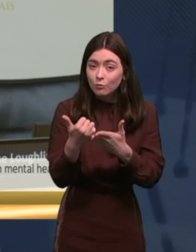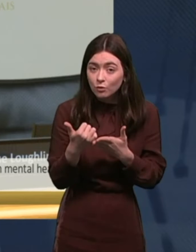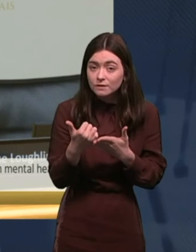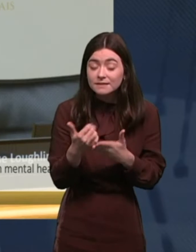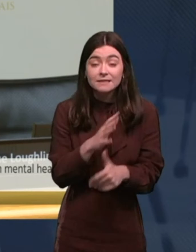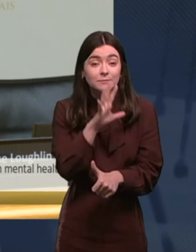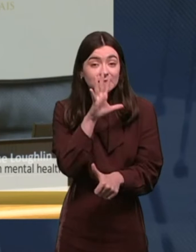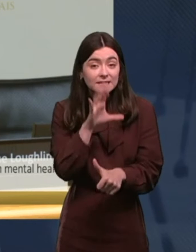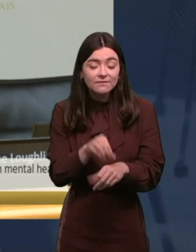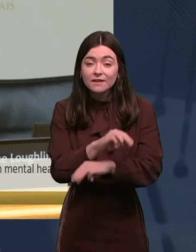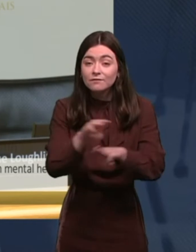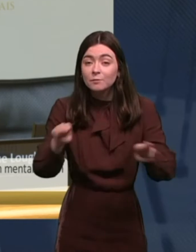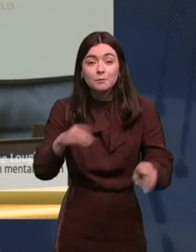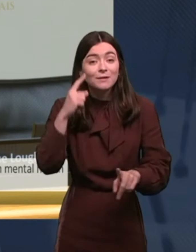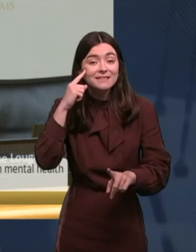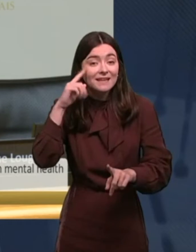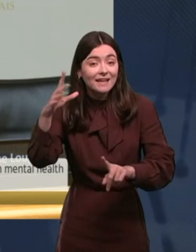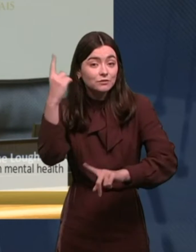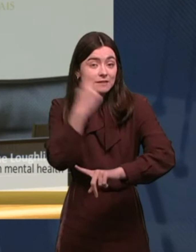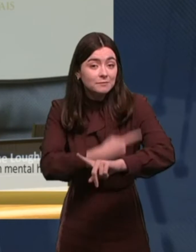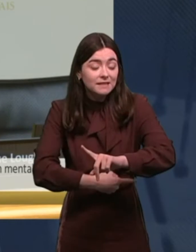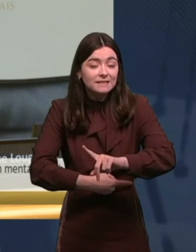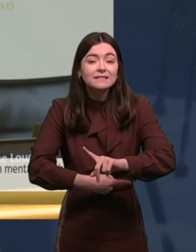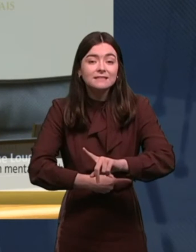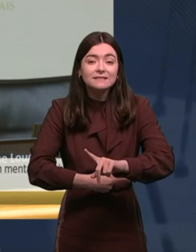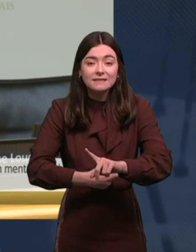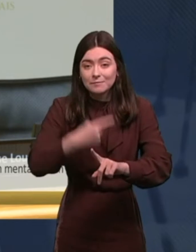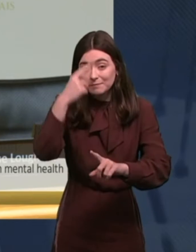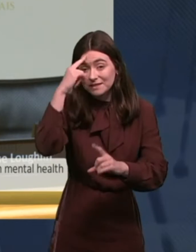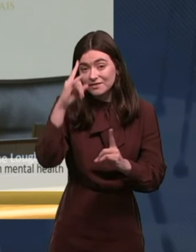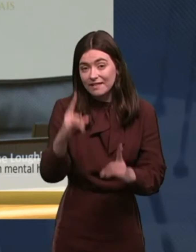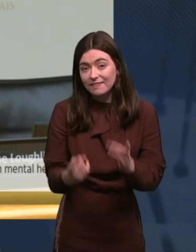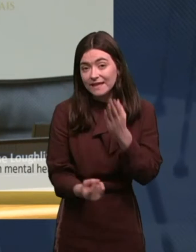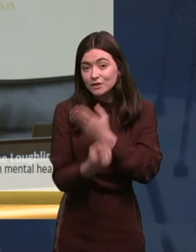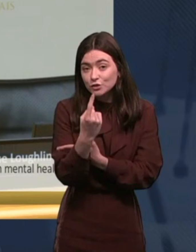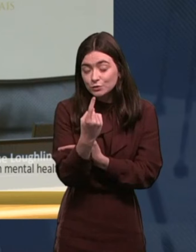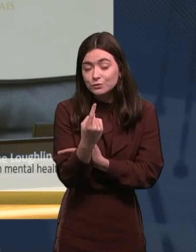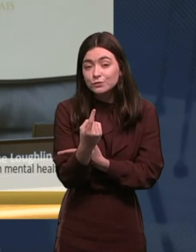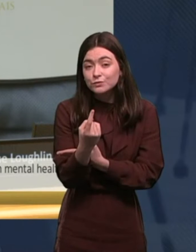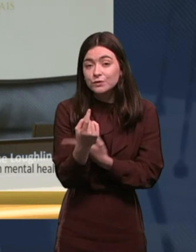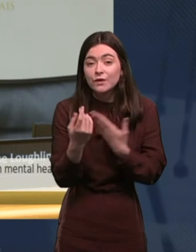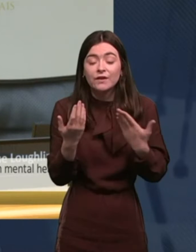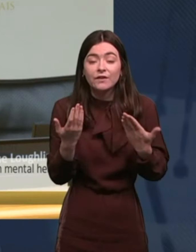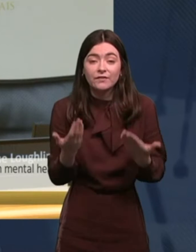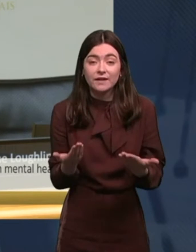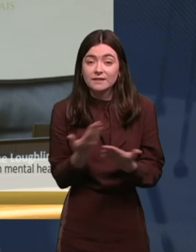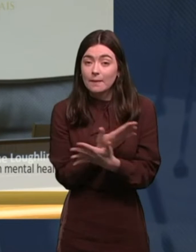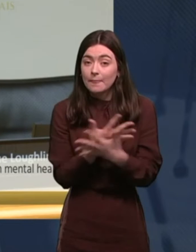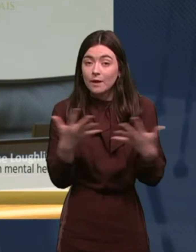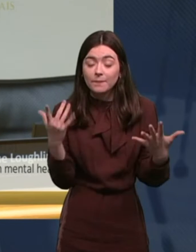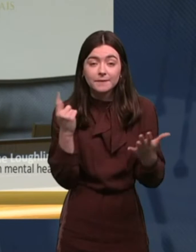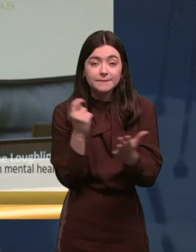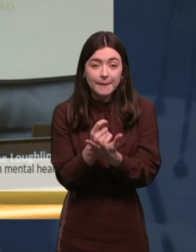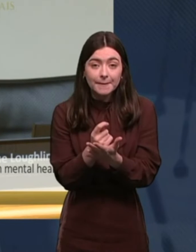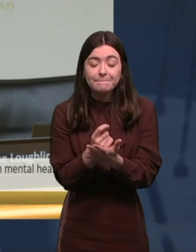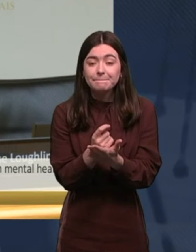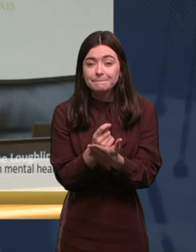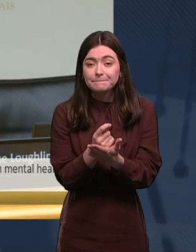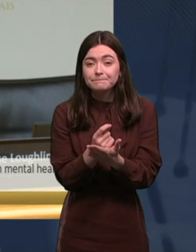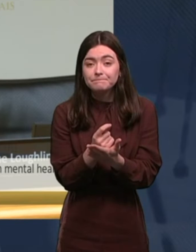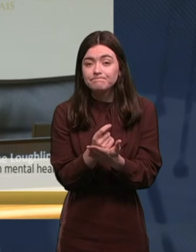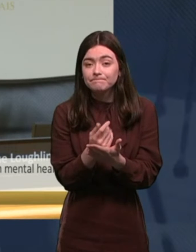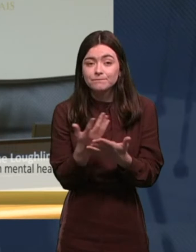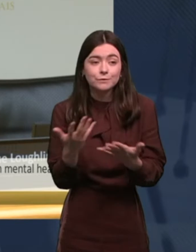case for people with intellectual disabilities and mental health issues that there is often